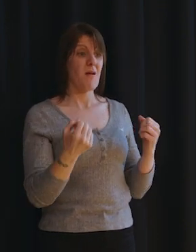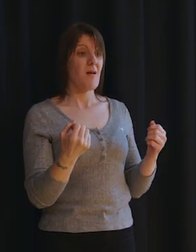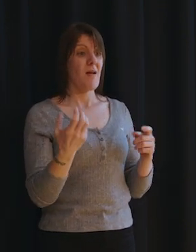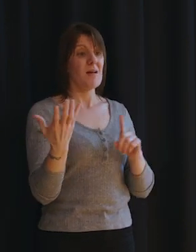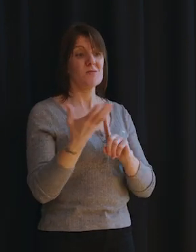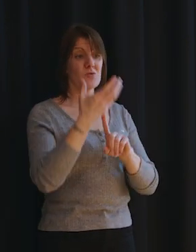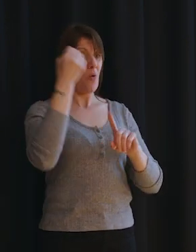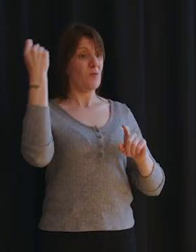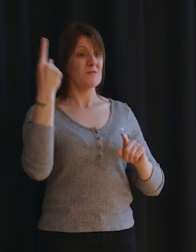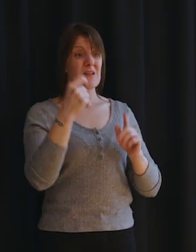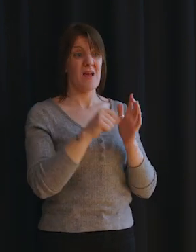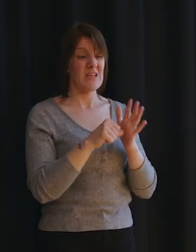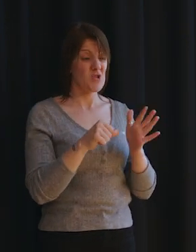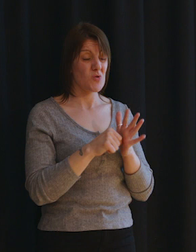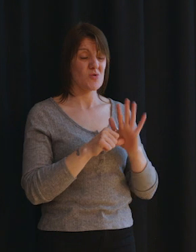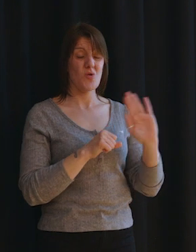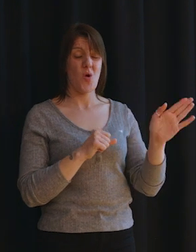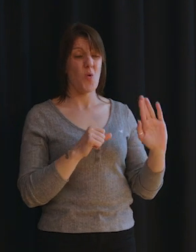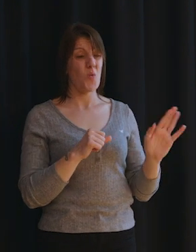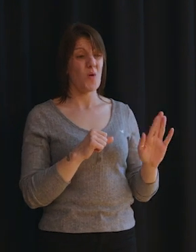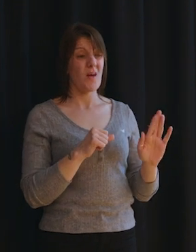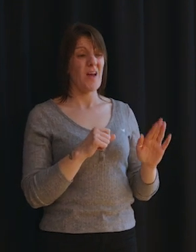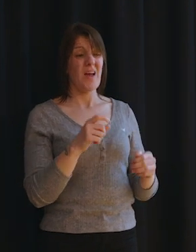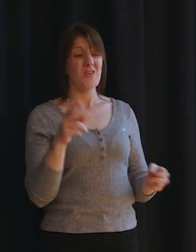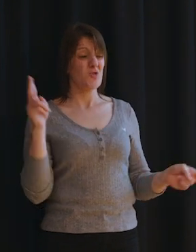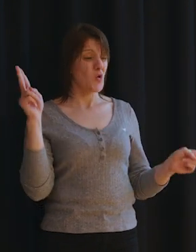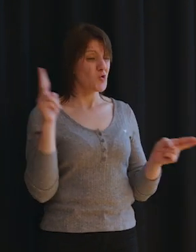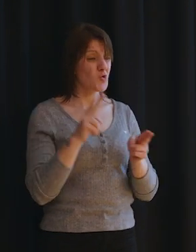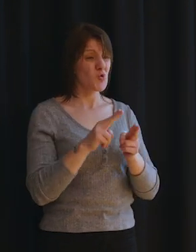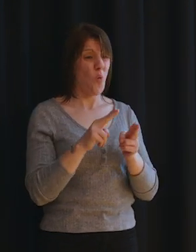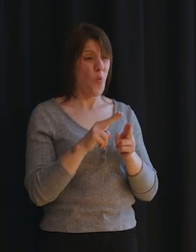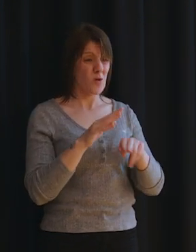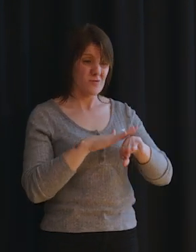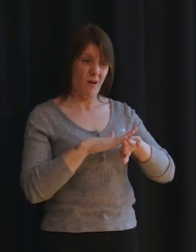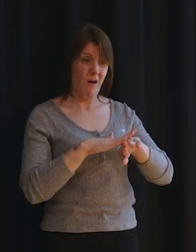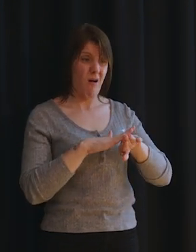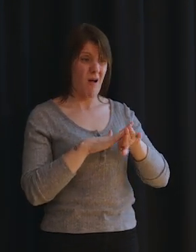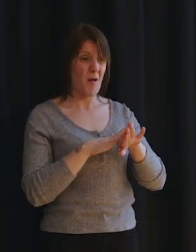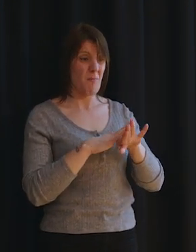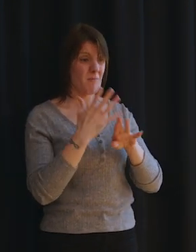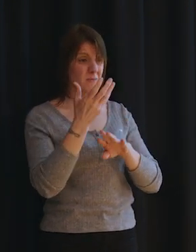issues, but actually just to have that bit of escapism for a short period of time